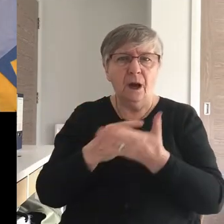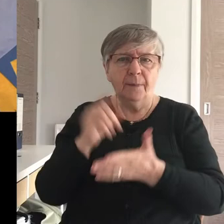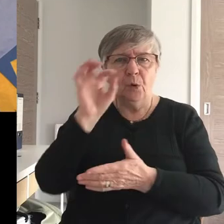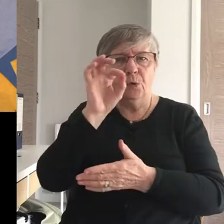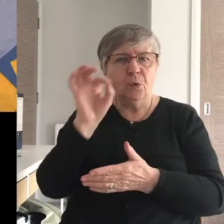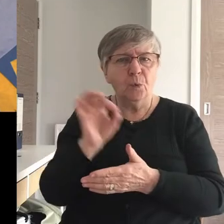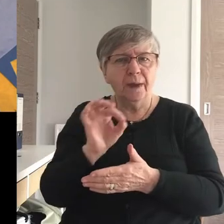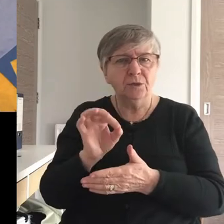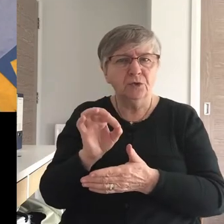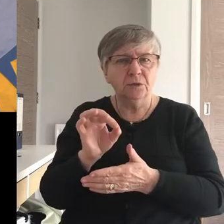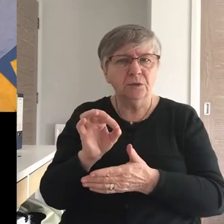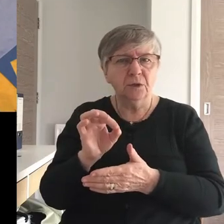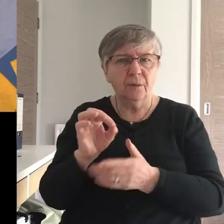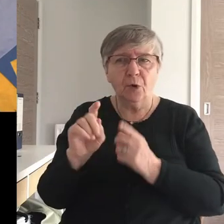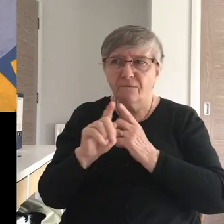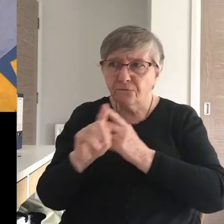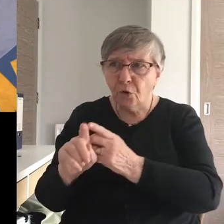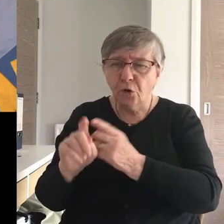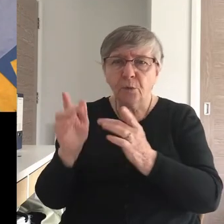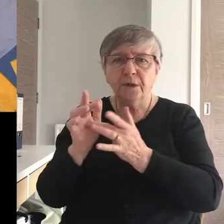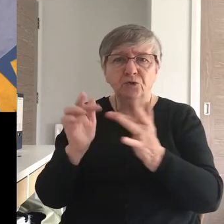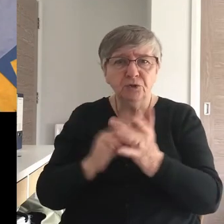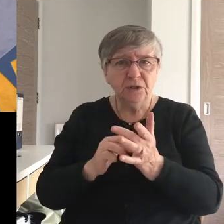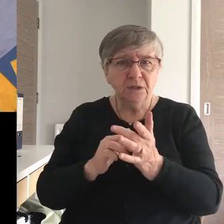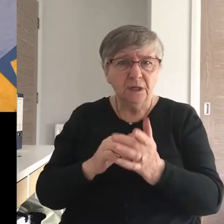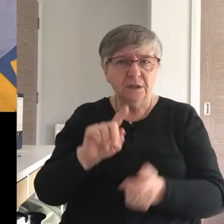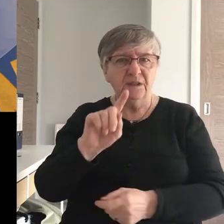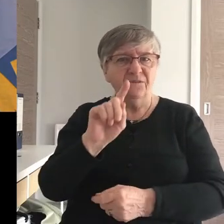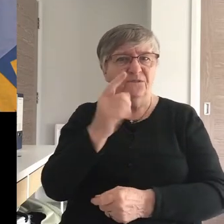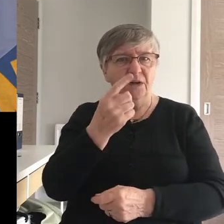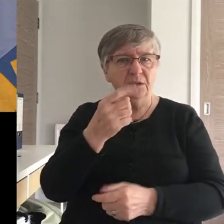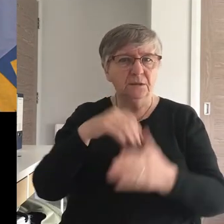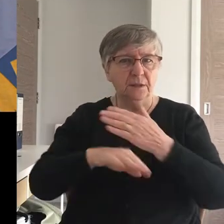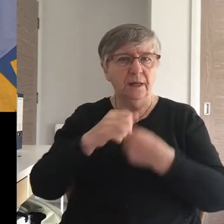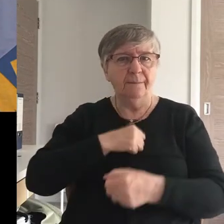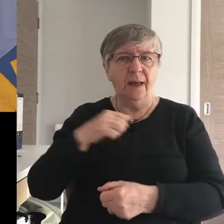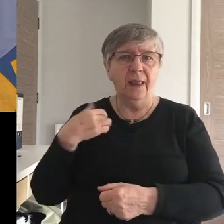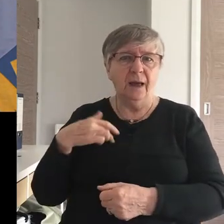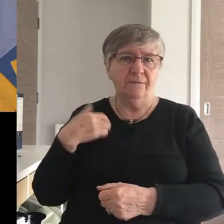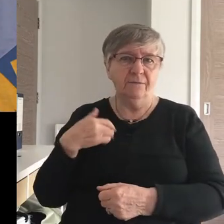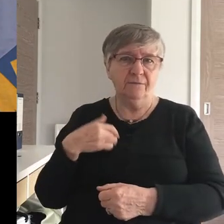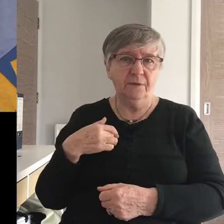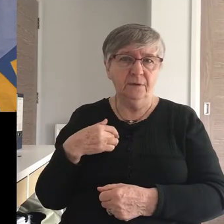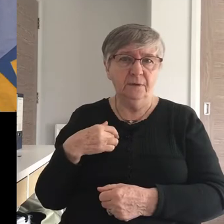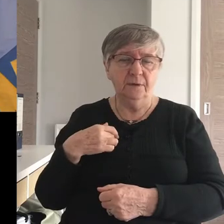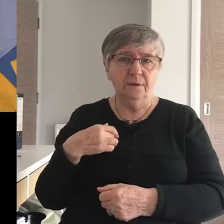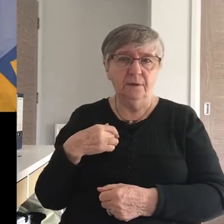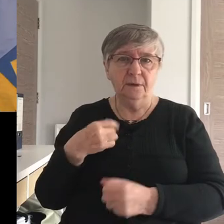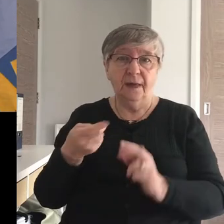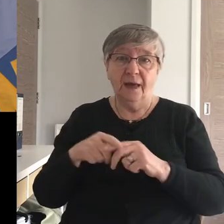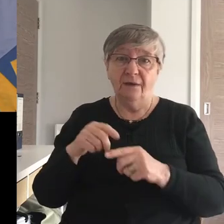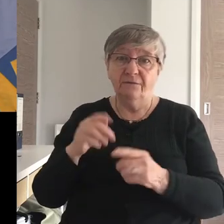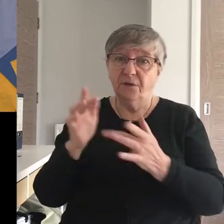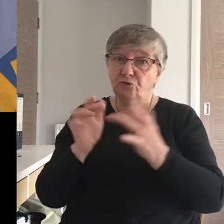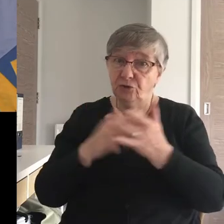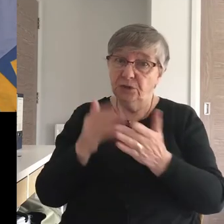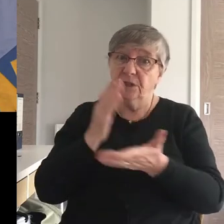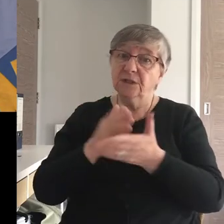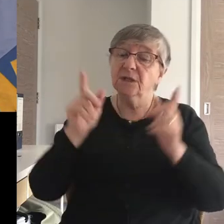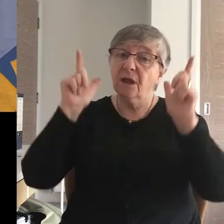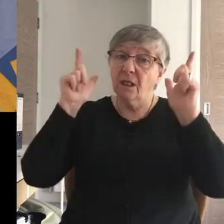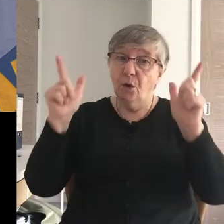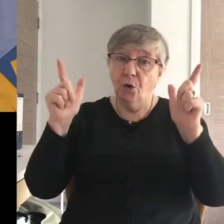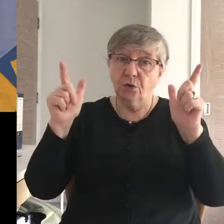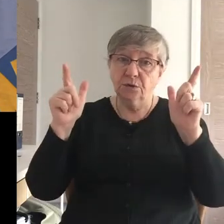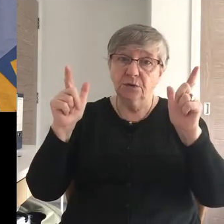our loyalty to Jesus is above and beyond our own personal circumstances. Because if Jesus is Lord, then the key